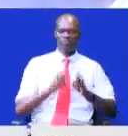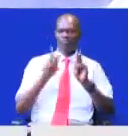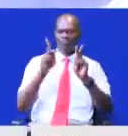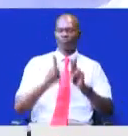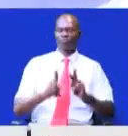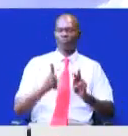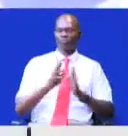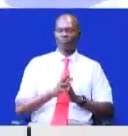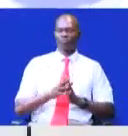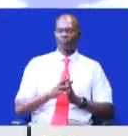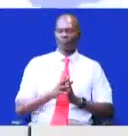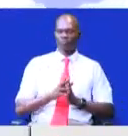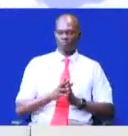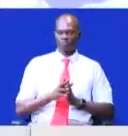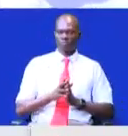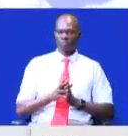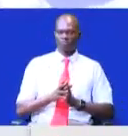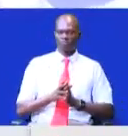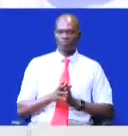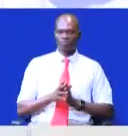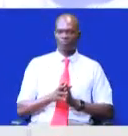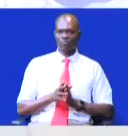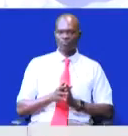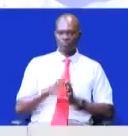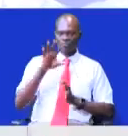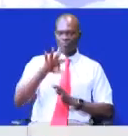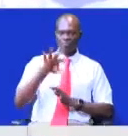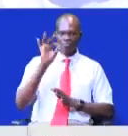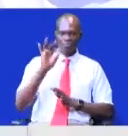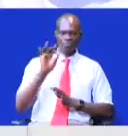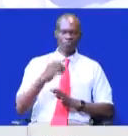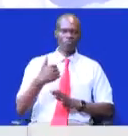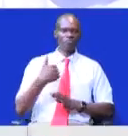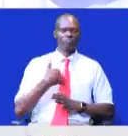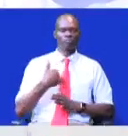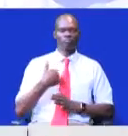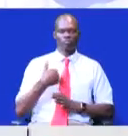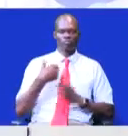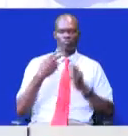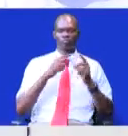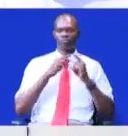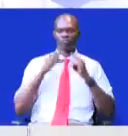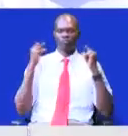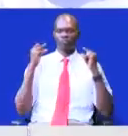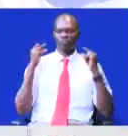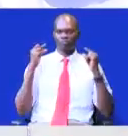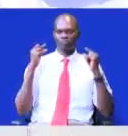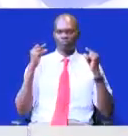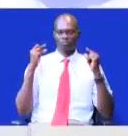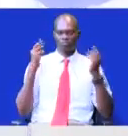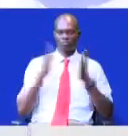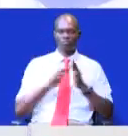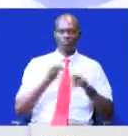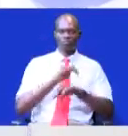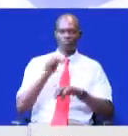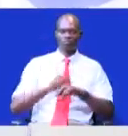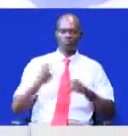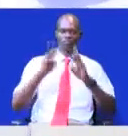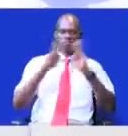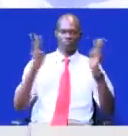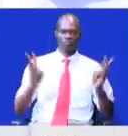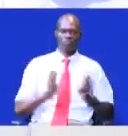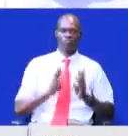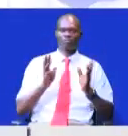Kisumu was selected to actually host the National World Habitat